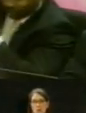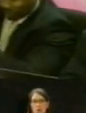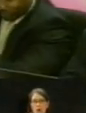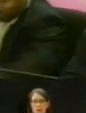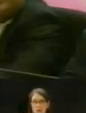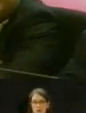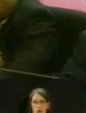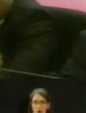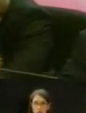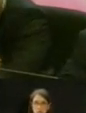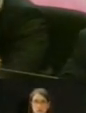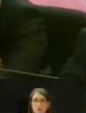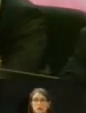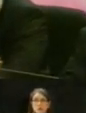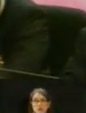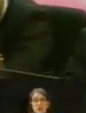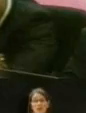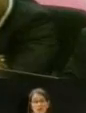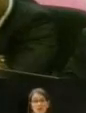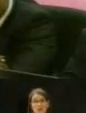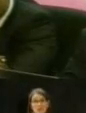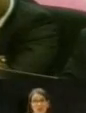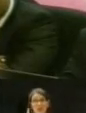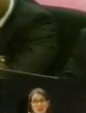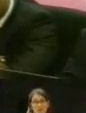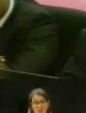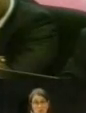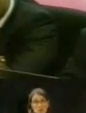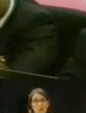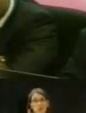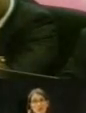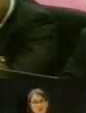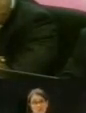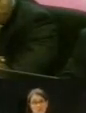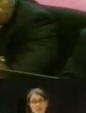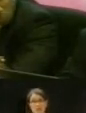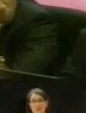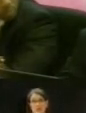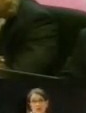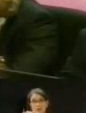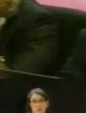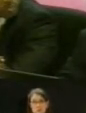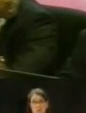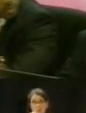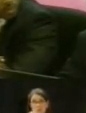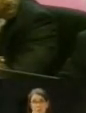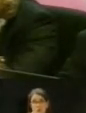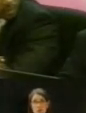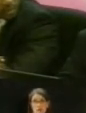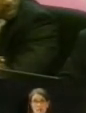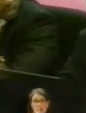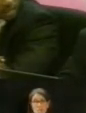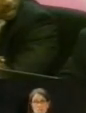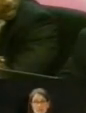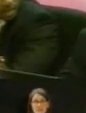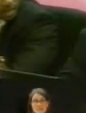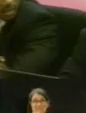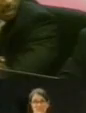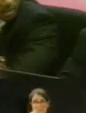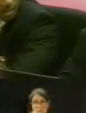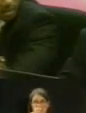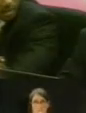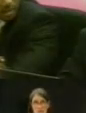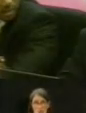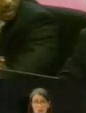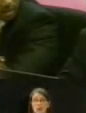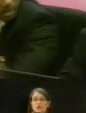and a majority set at 10 is a really high standard. I suggested that if there are votes where we do not achieve that majority, we